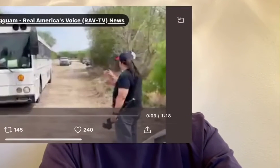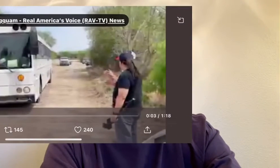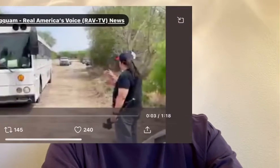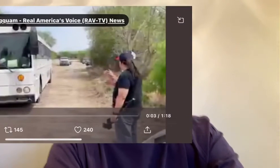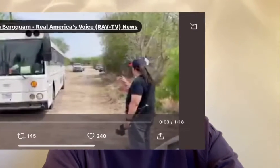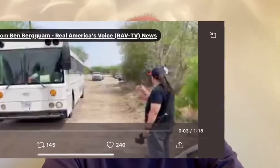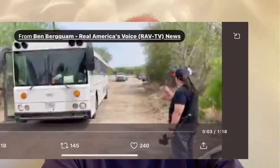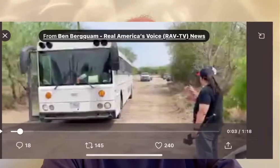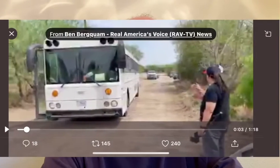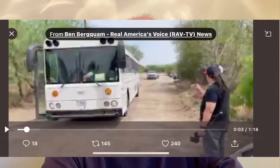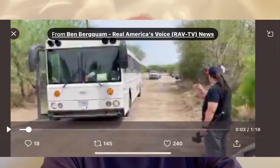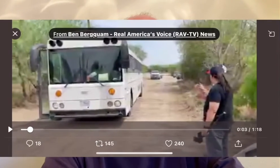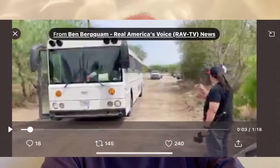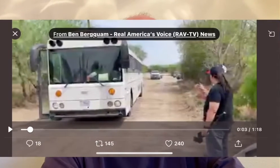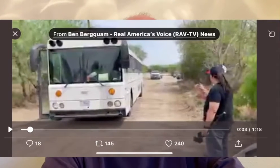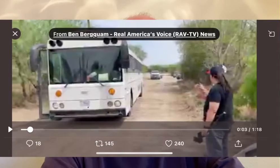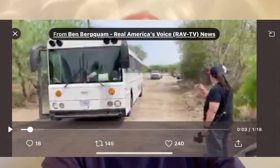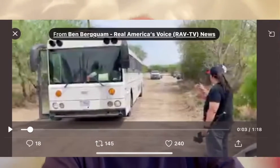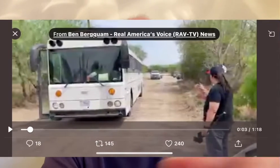scene. Actually, I don't even know the guy.